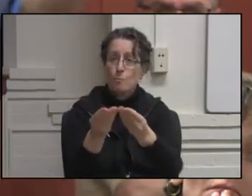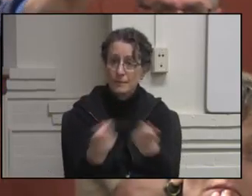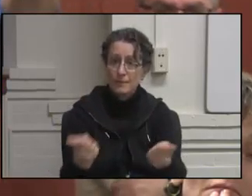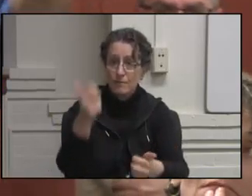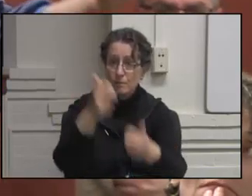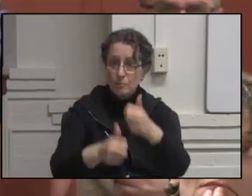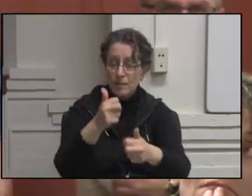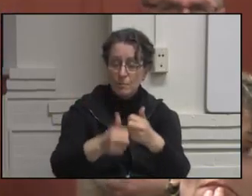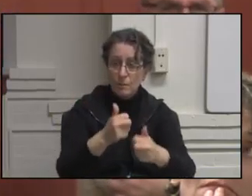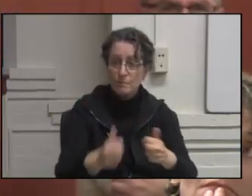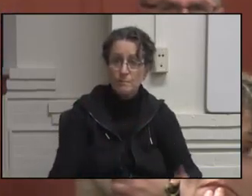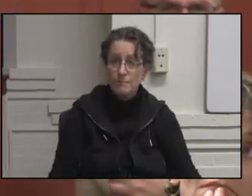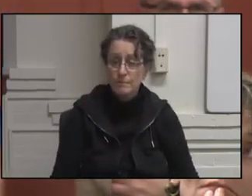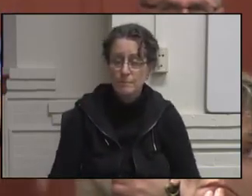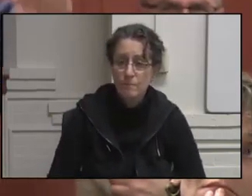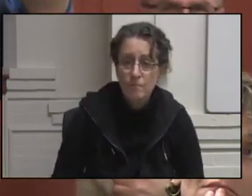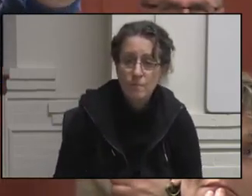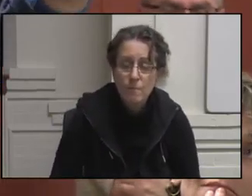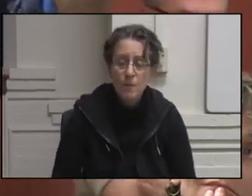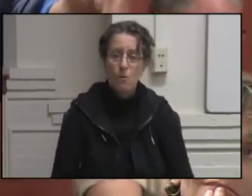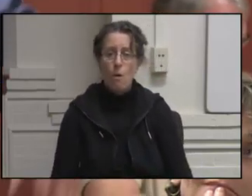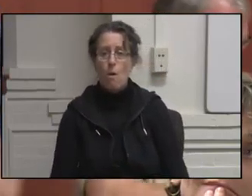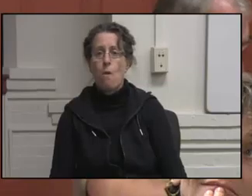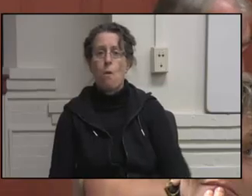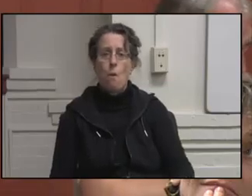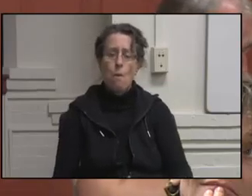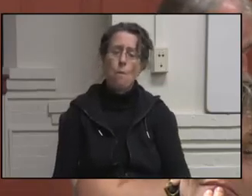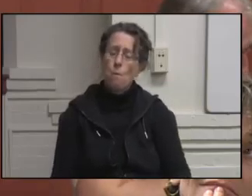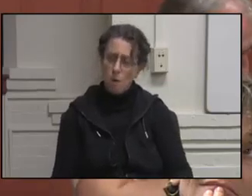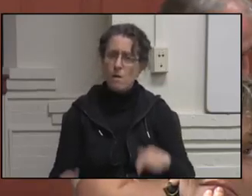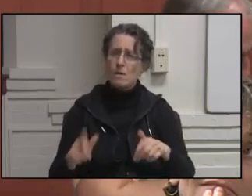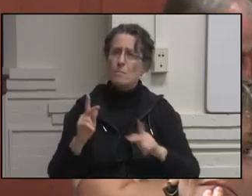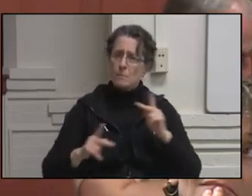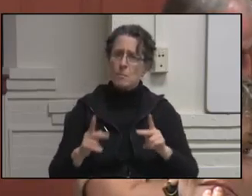on a very serious basis and level,